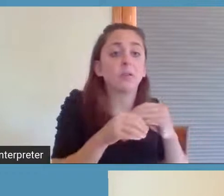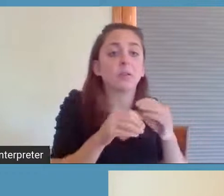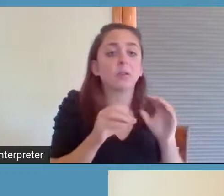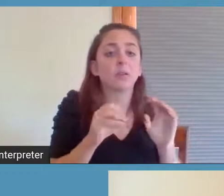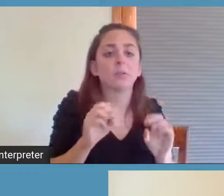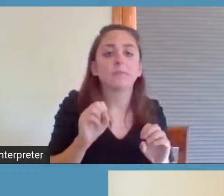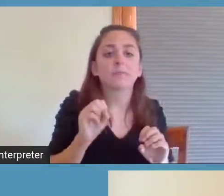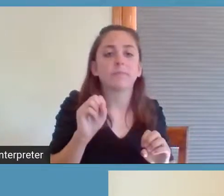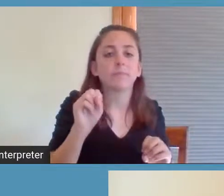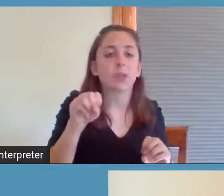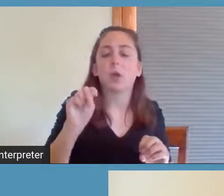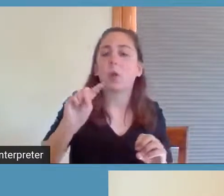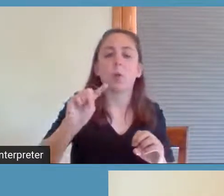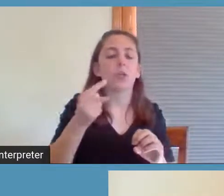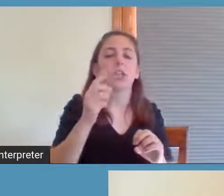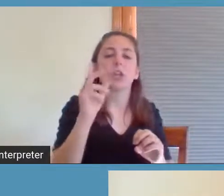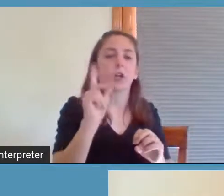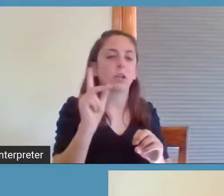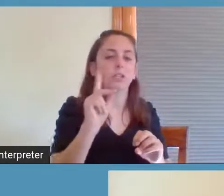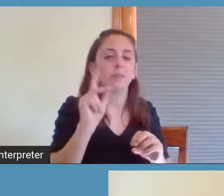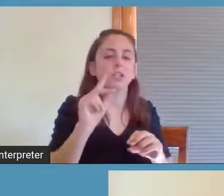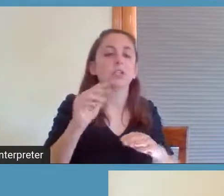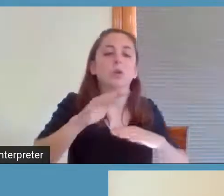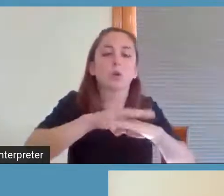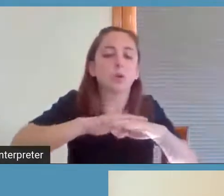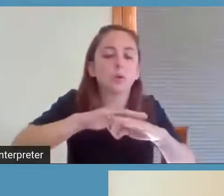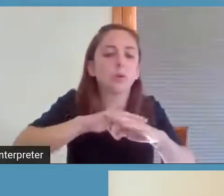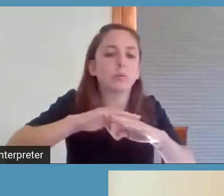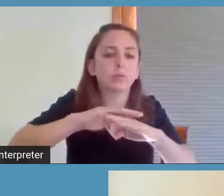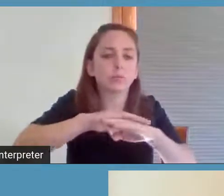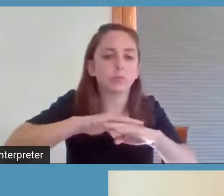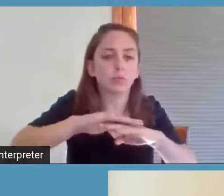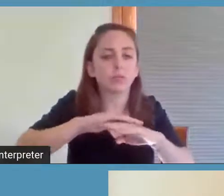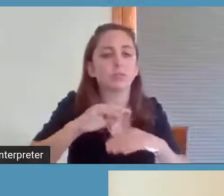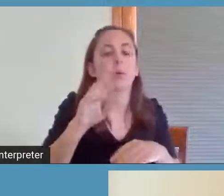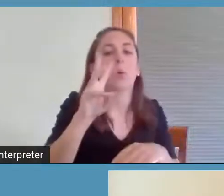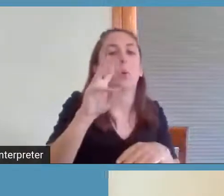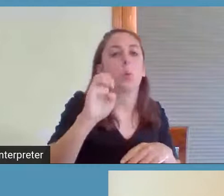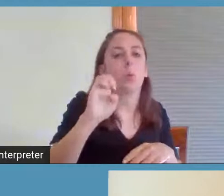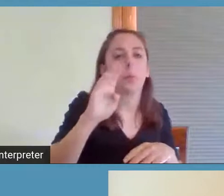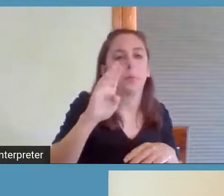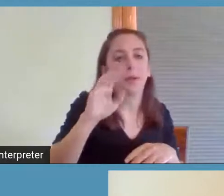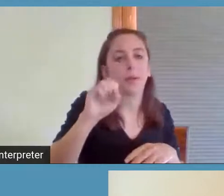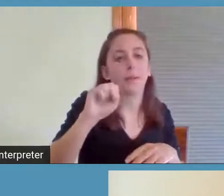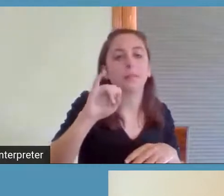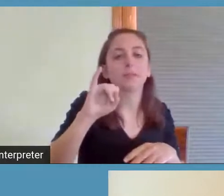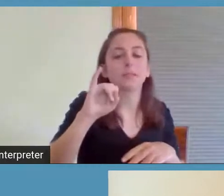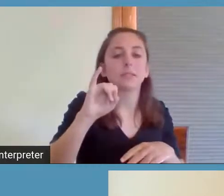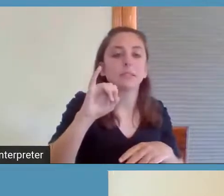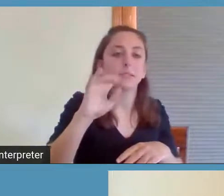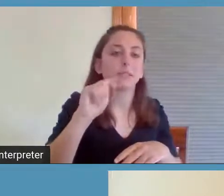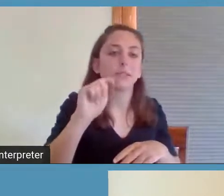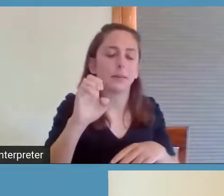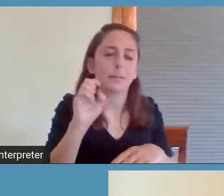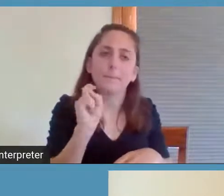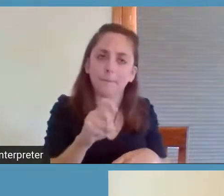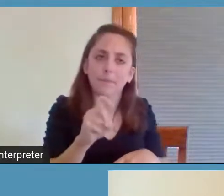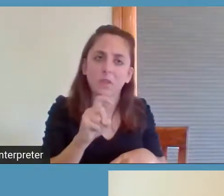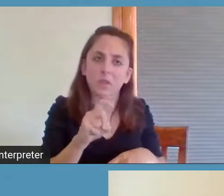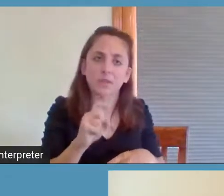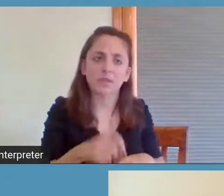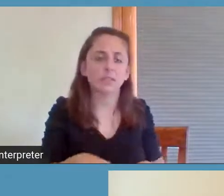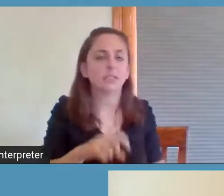website. Yeah, you have to go through the platform, through the website. Same for Second Life and the other one, the Live Arts. You had to go through their